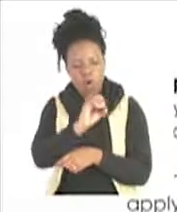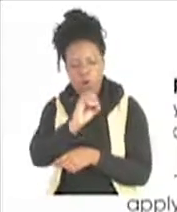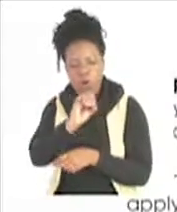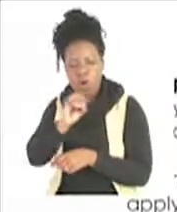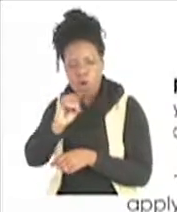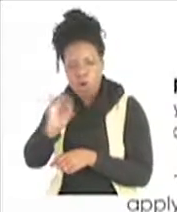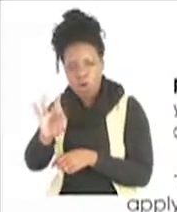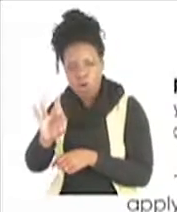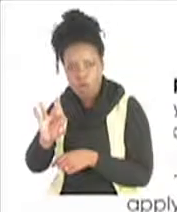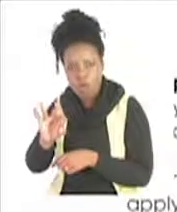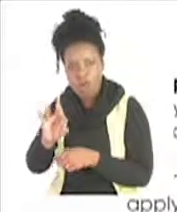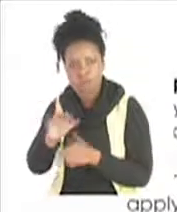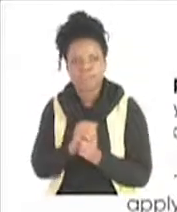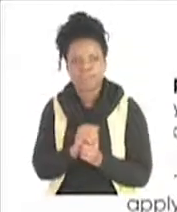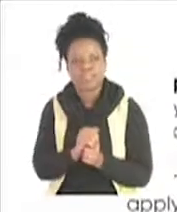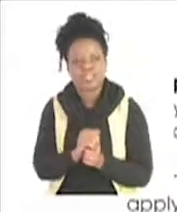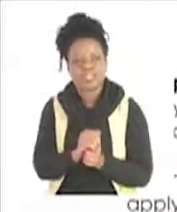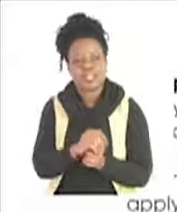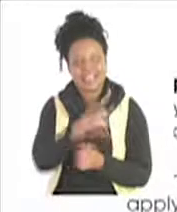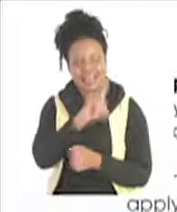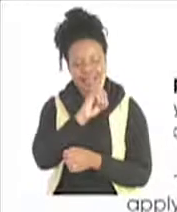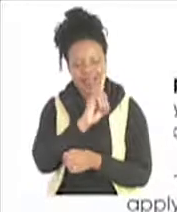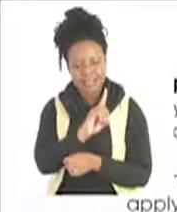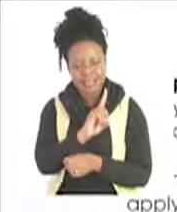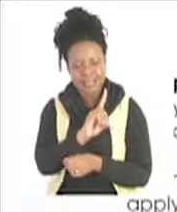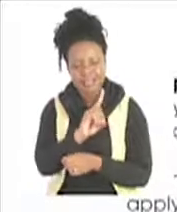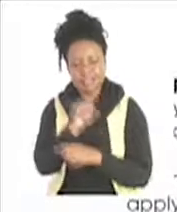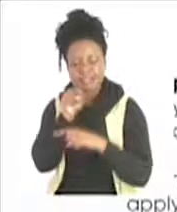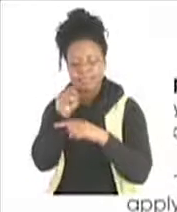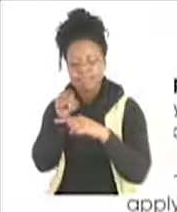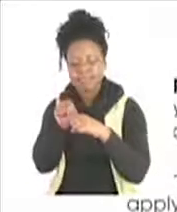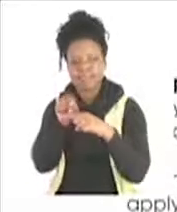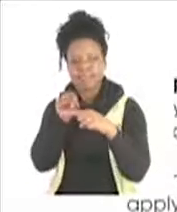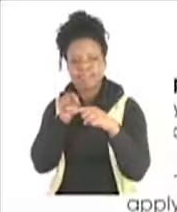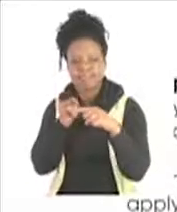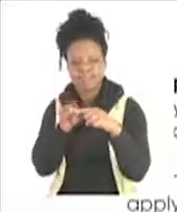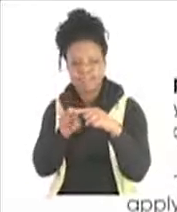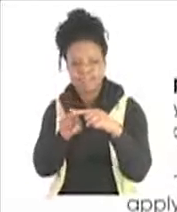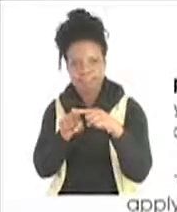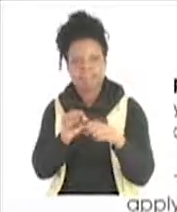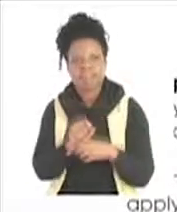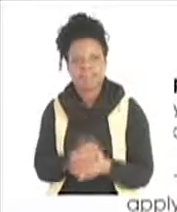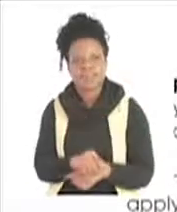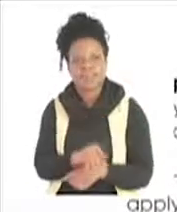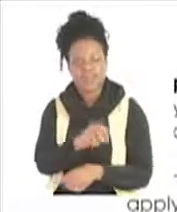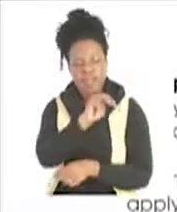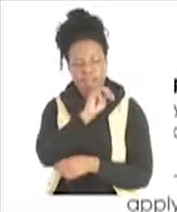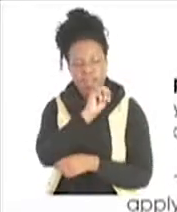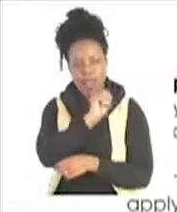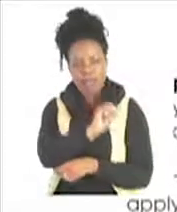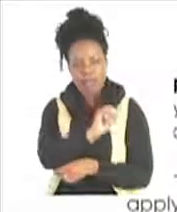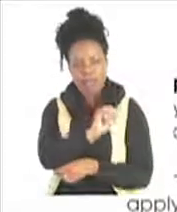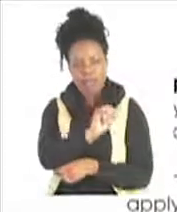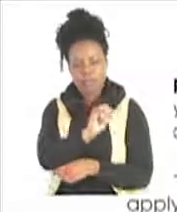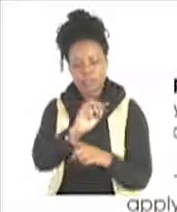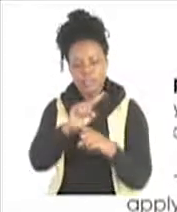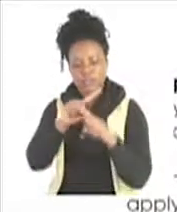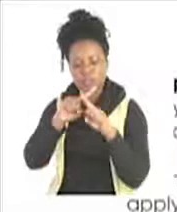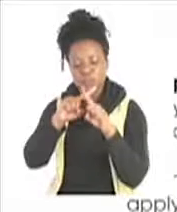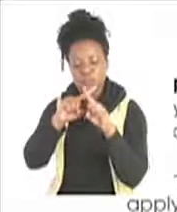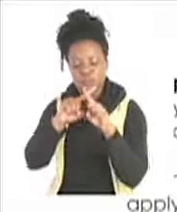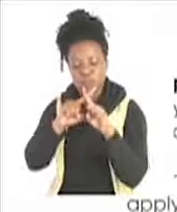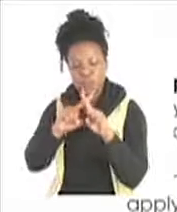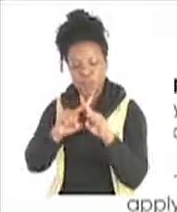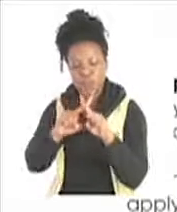D stands for division, the M stands for multiplication, the A